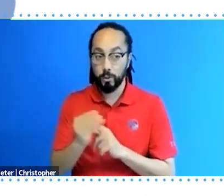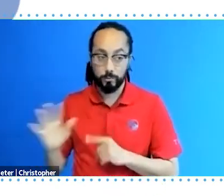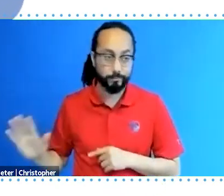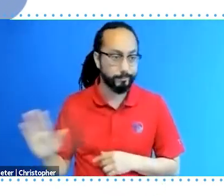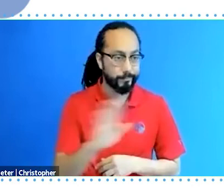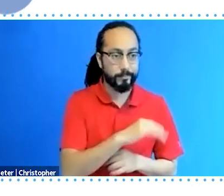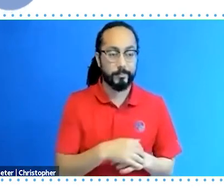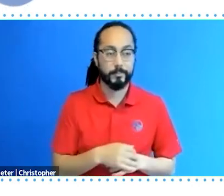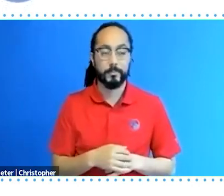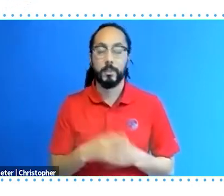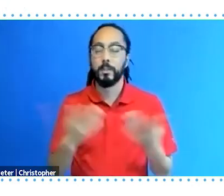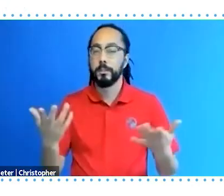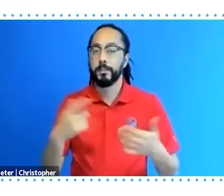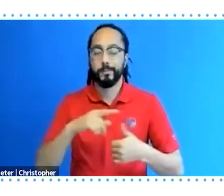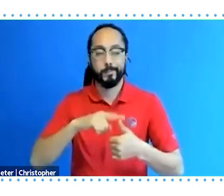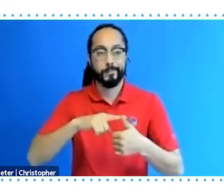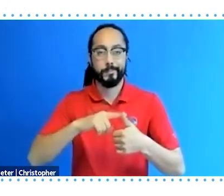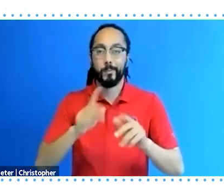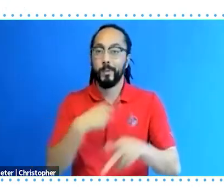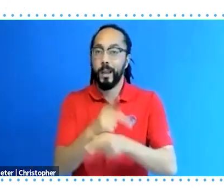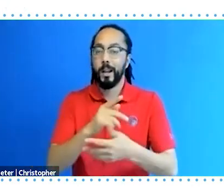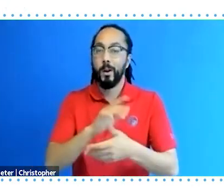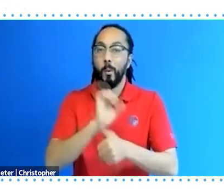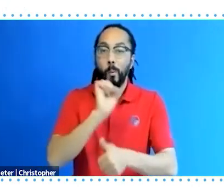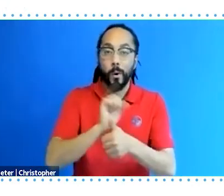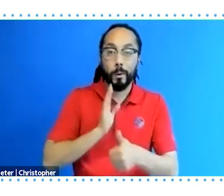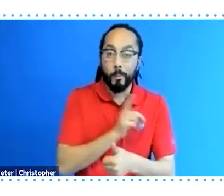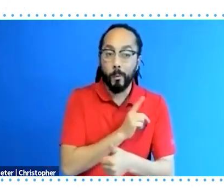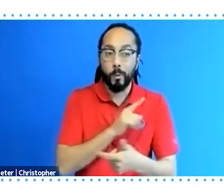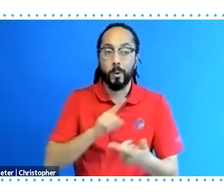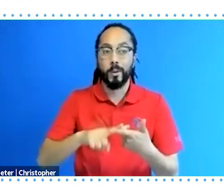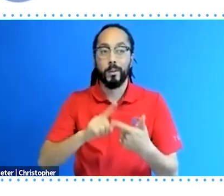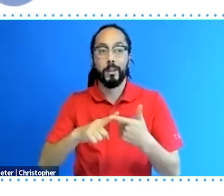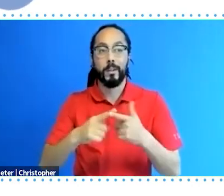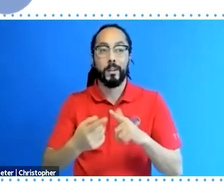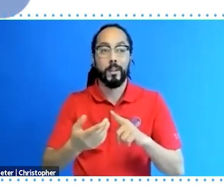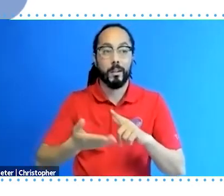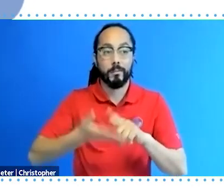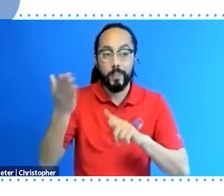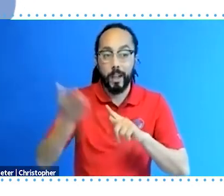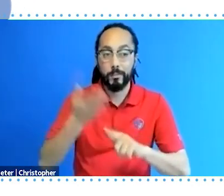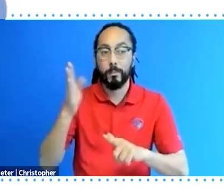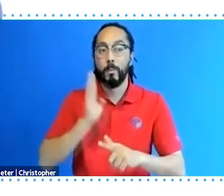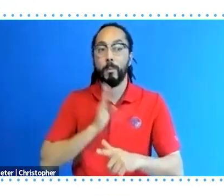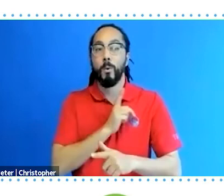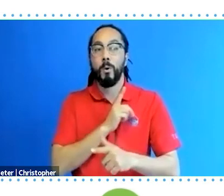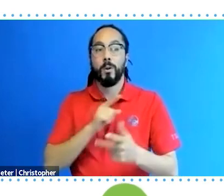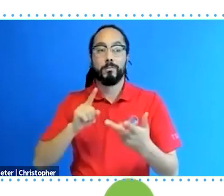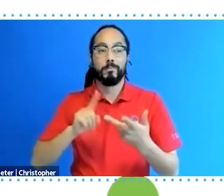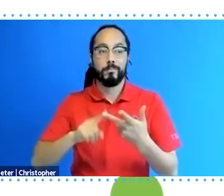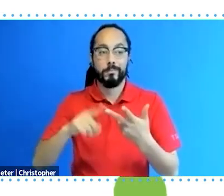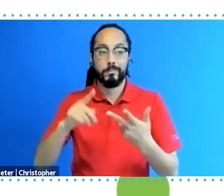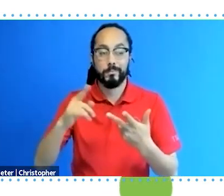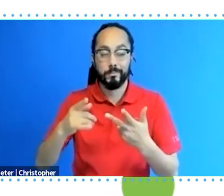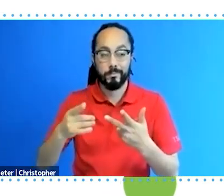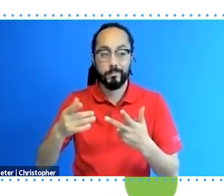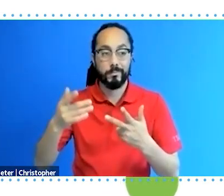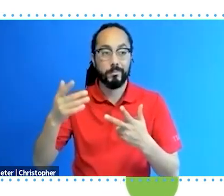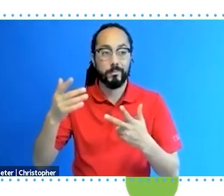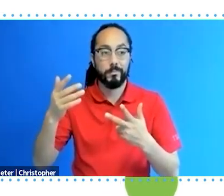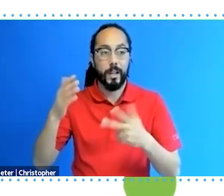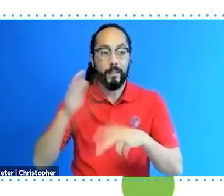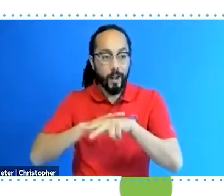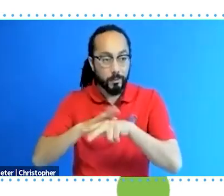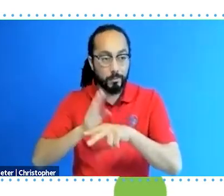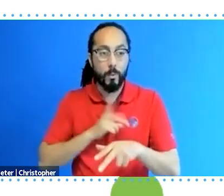notions of working boards, advisory boards, governance boards. And we see, and I want to say this first and foremost, with all of these